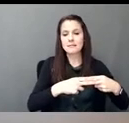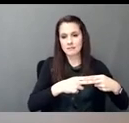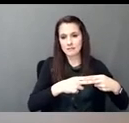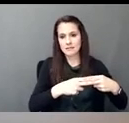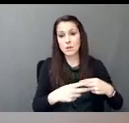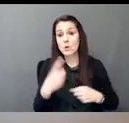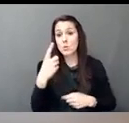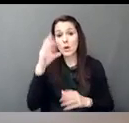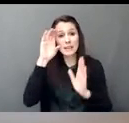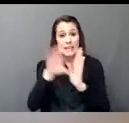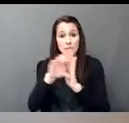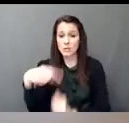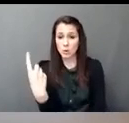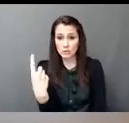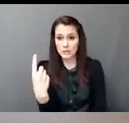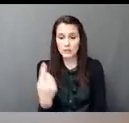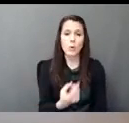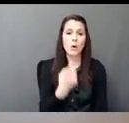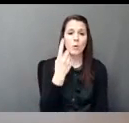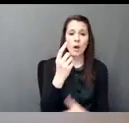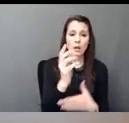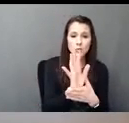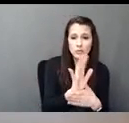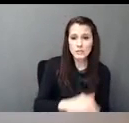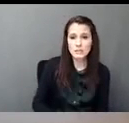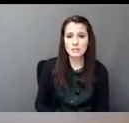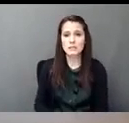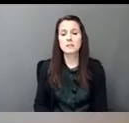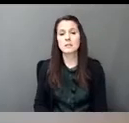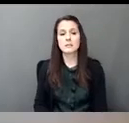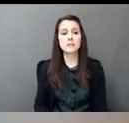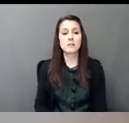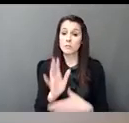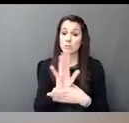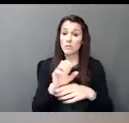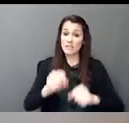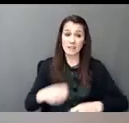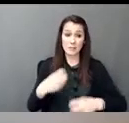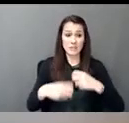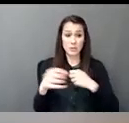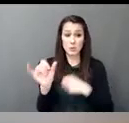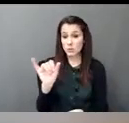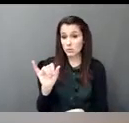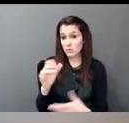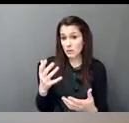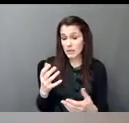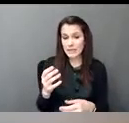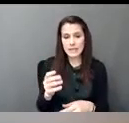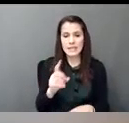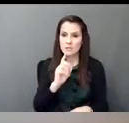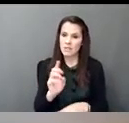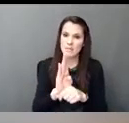image on the slide, one animation on the slide. Animations can be difficult themselves. Is it a busy animation? Is it doing lots